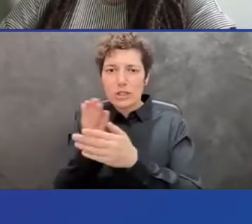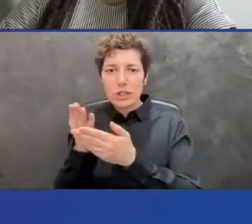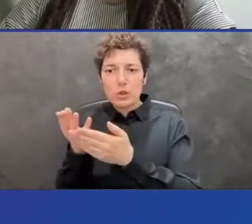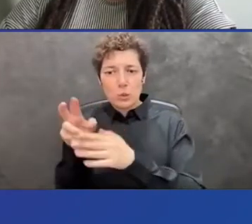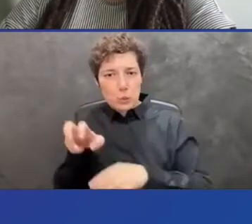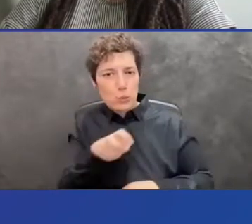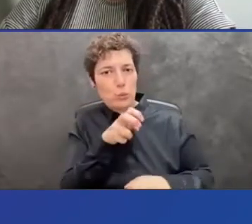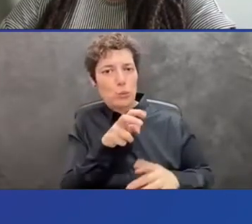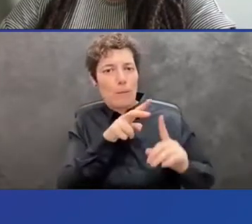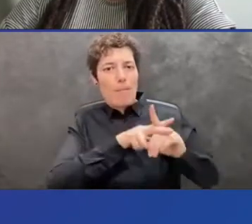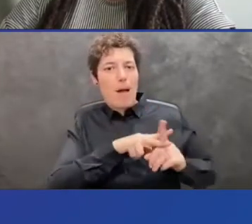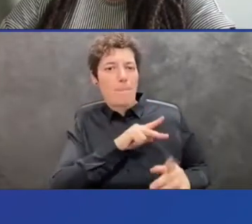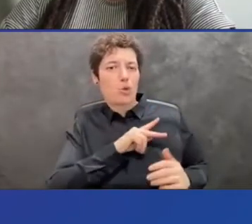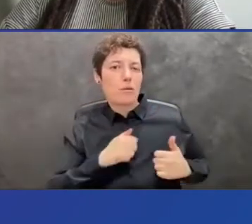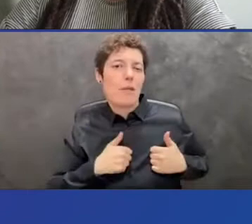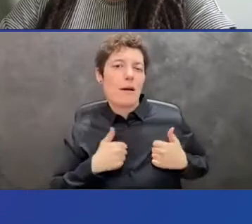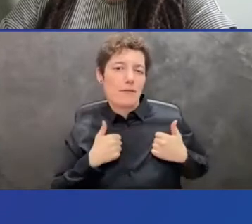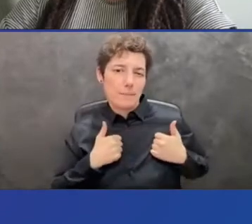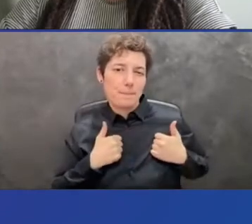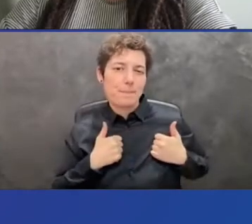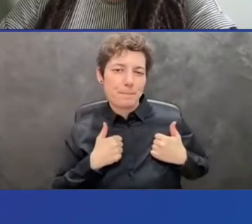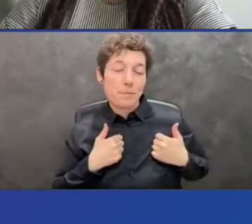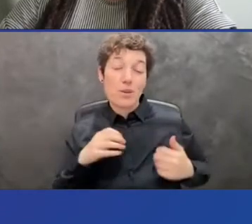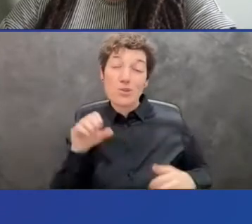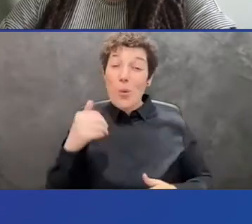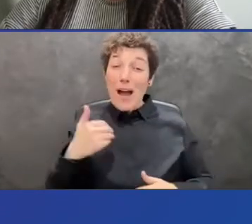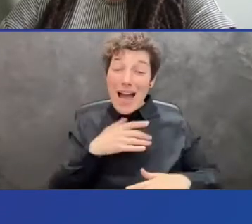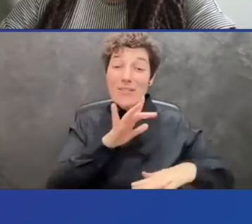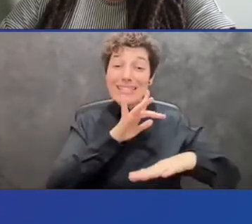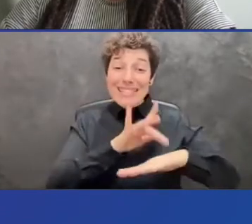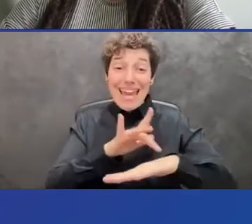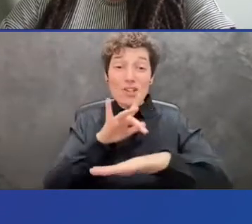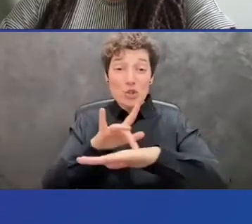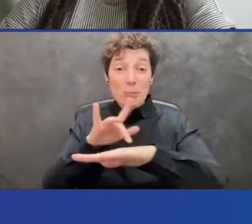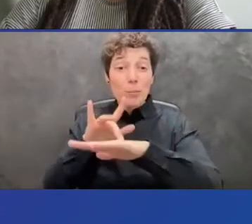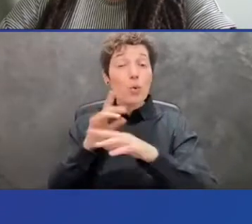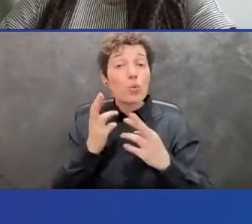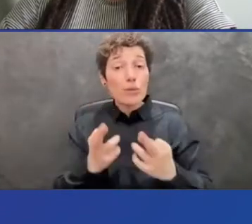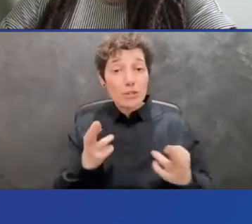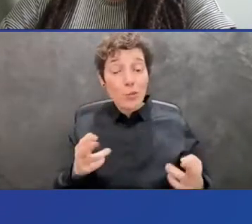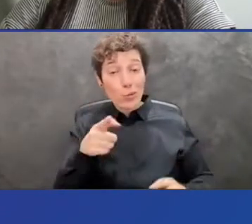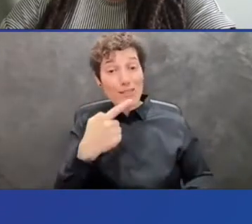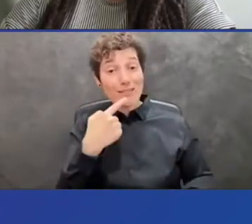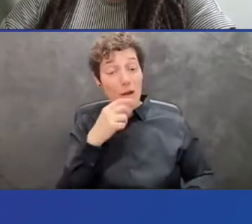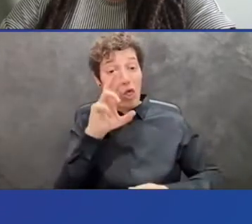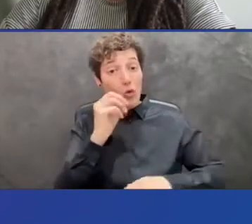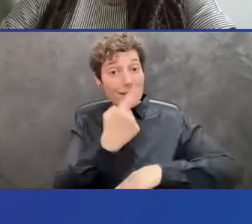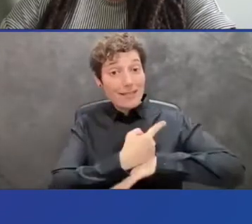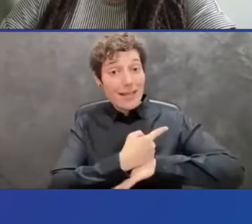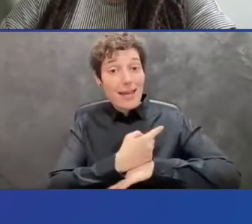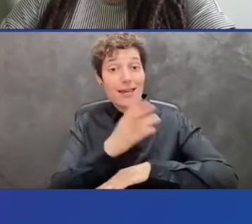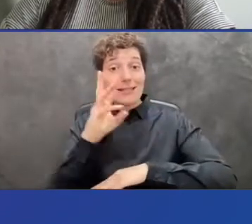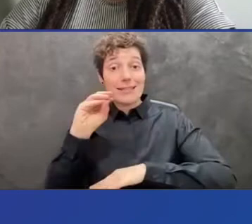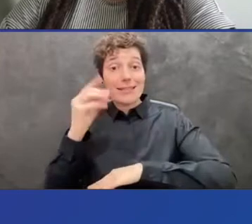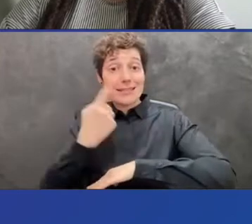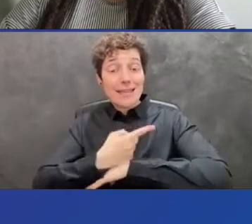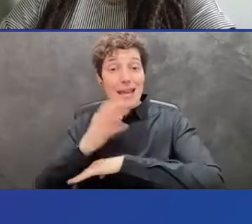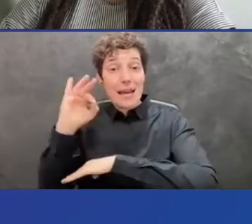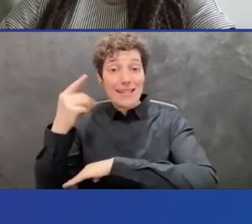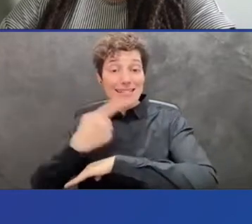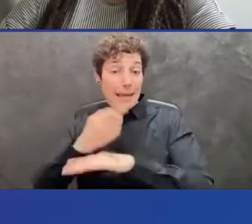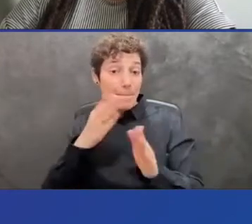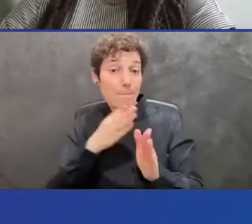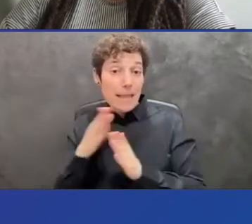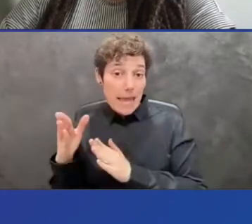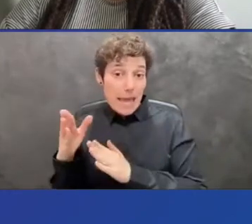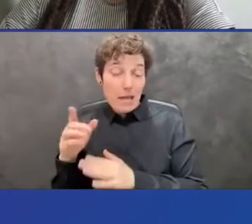the tangible resources like the 30, 60, 90 day plan, like a strategic plan. I mean, I'm grateful for